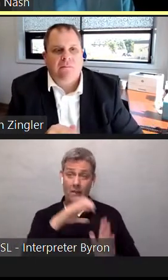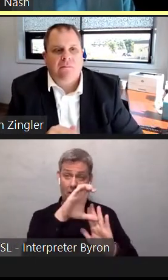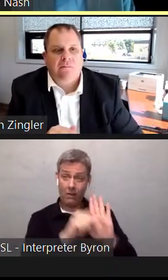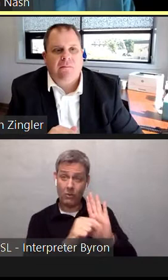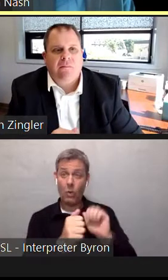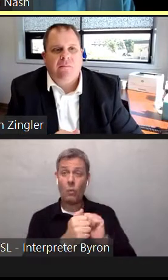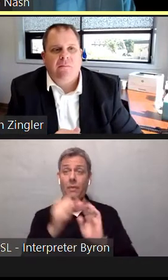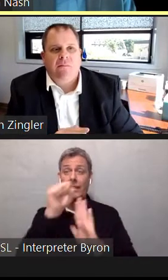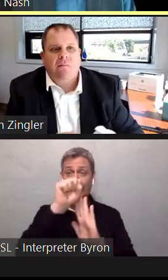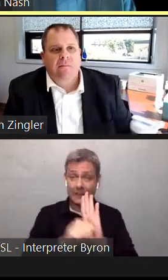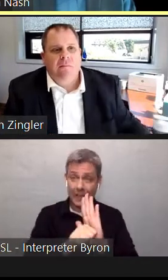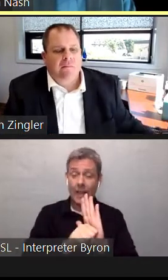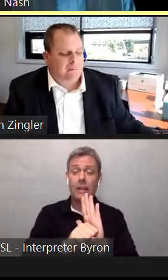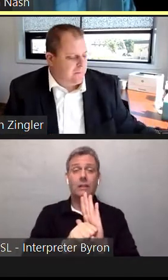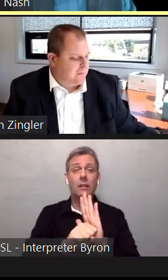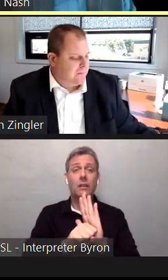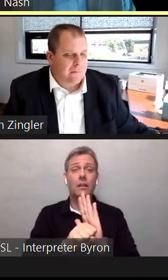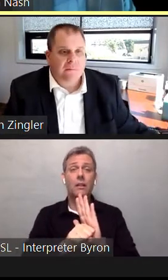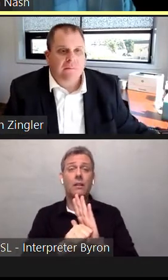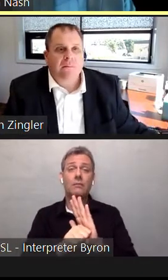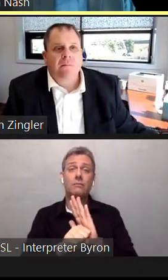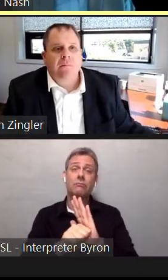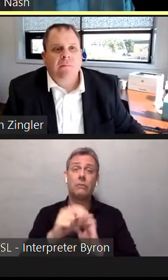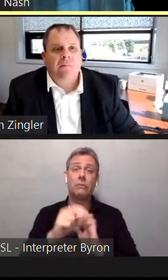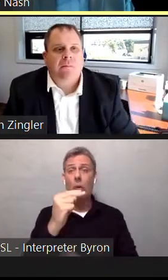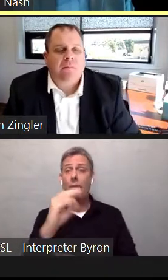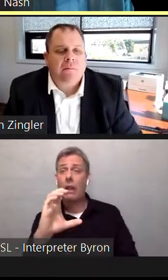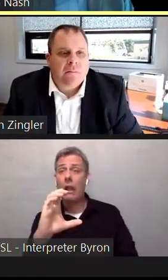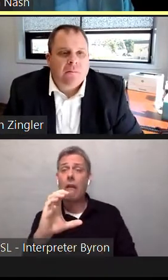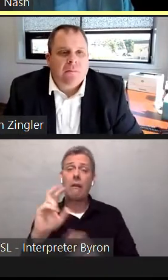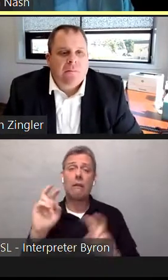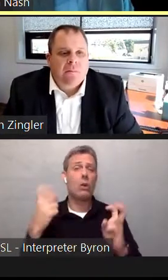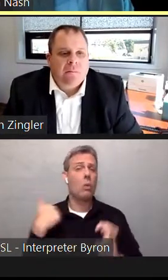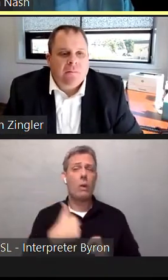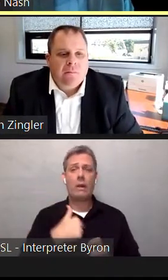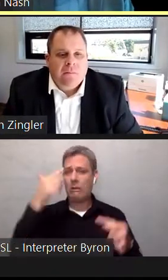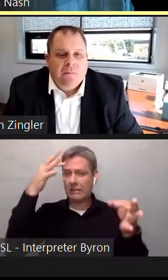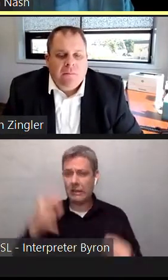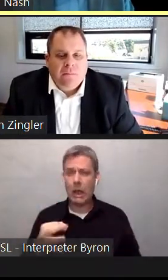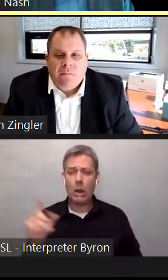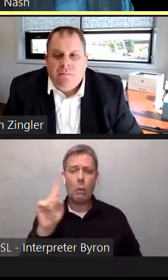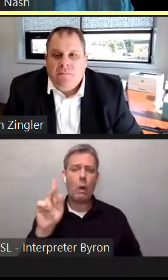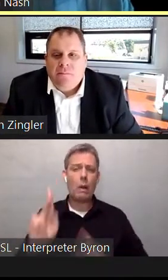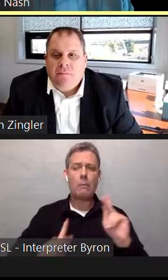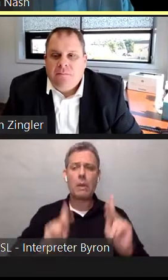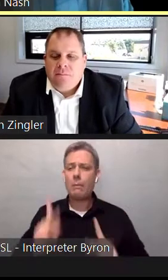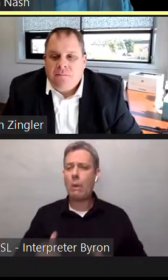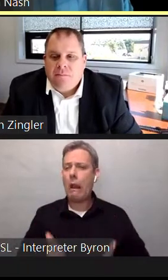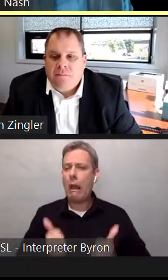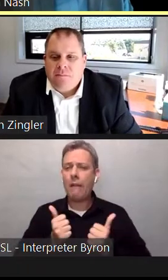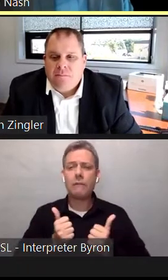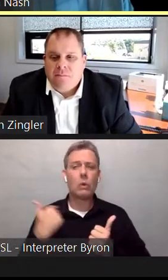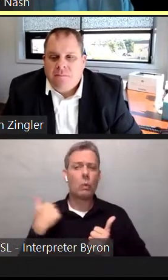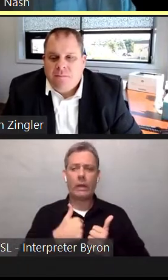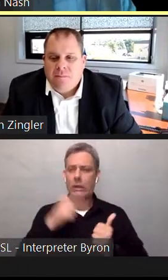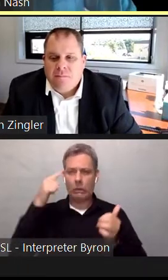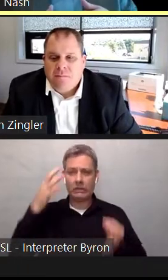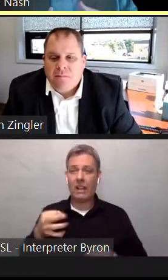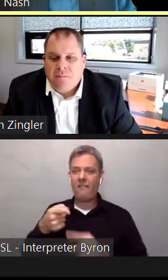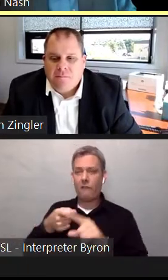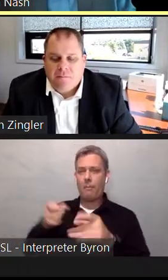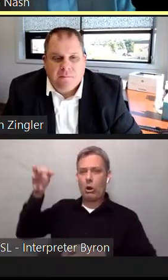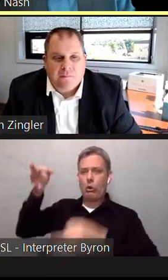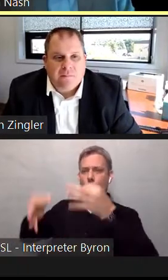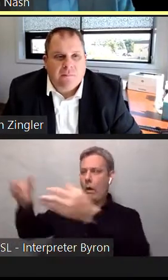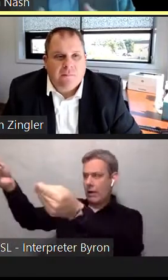corporate guardian. We don't determine where people live when we are assigned these cases. This comes from the courts. When